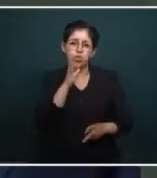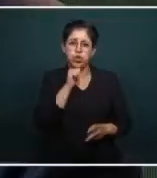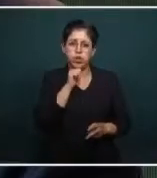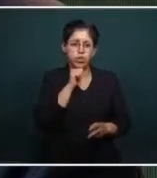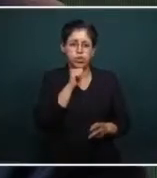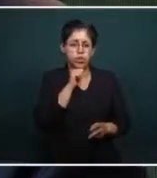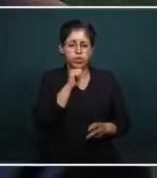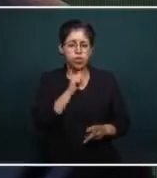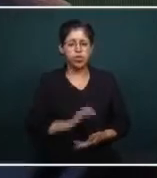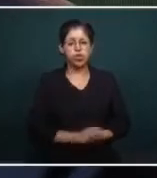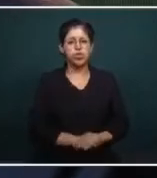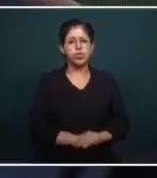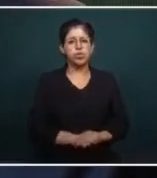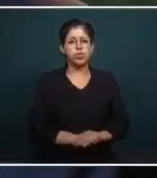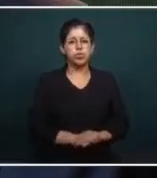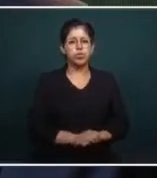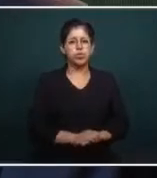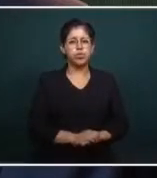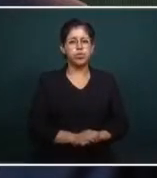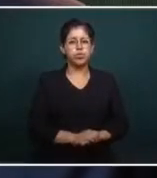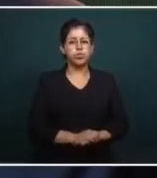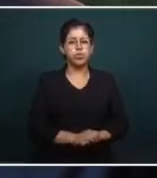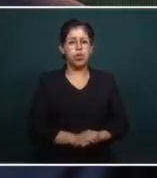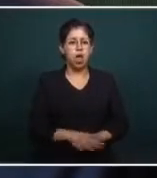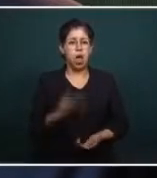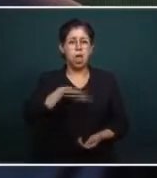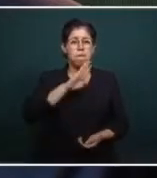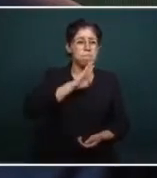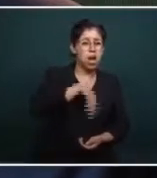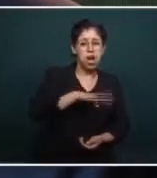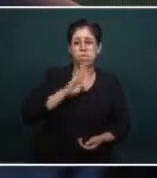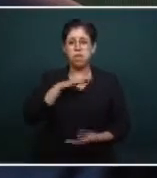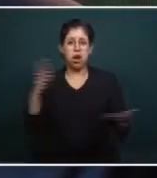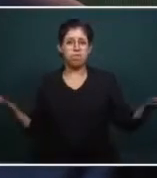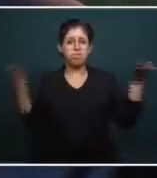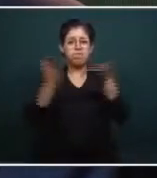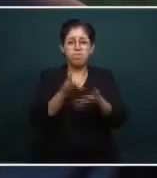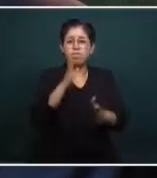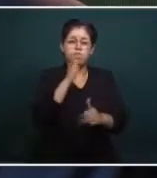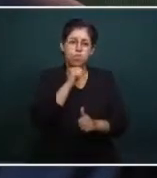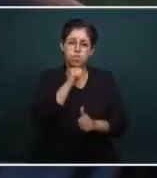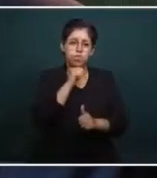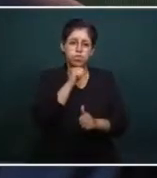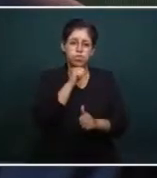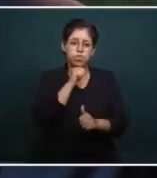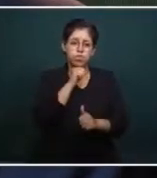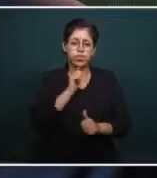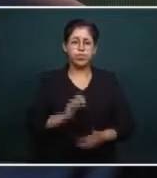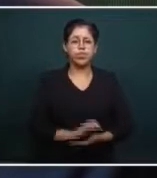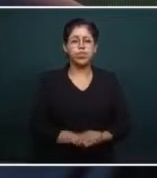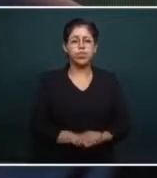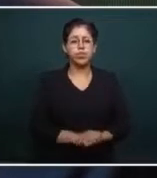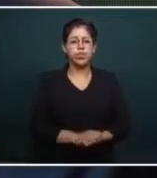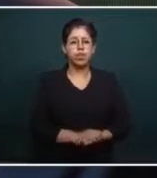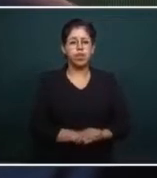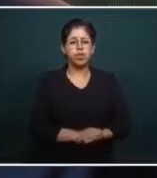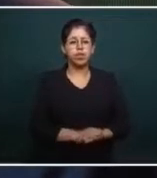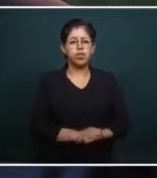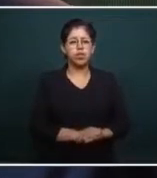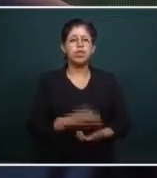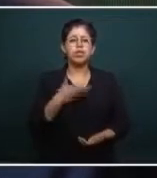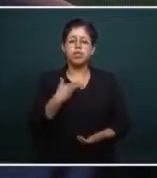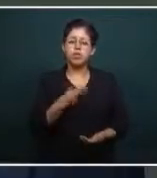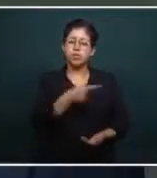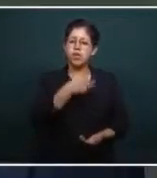No se violence. puede enfrentar You cannot el confront mal con el mal. bad with bad. Se tiene que You need to hacer el